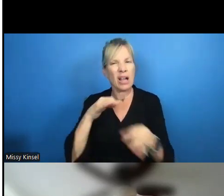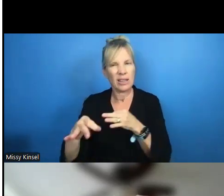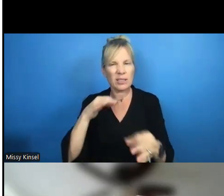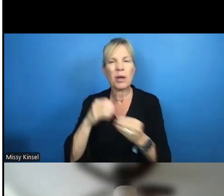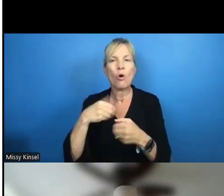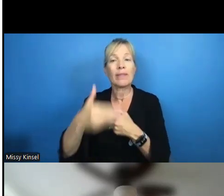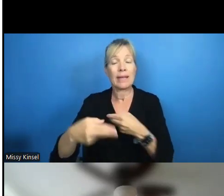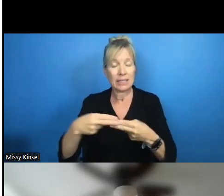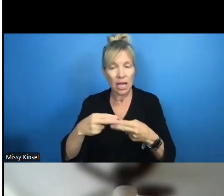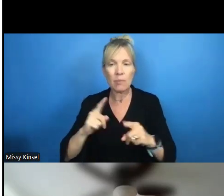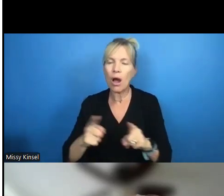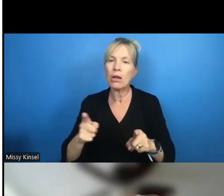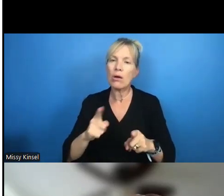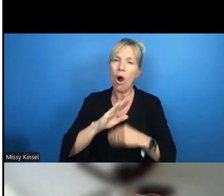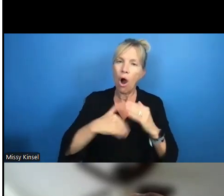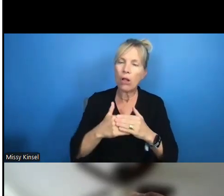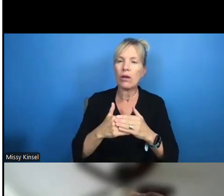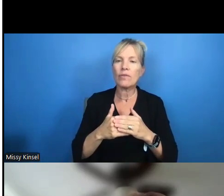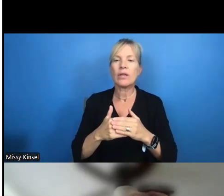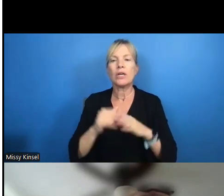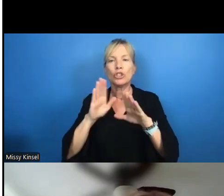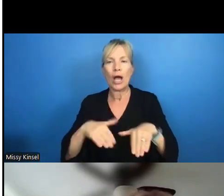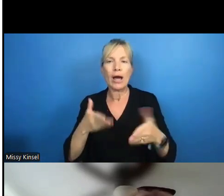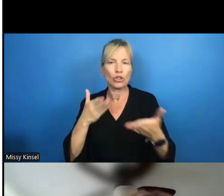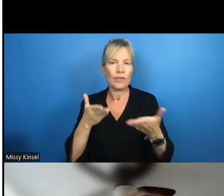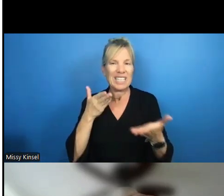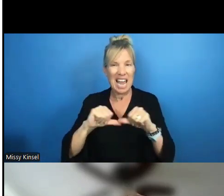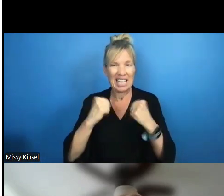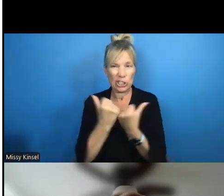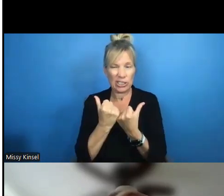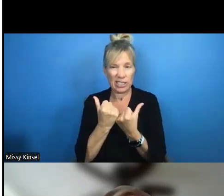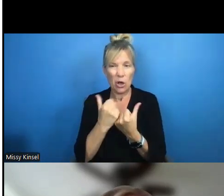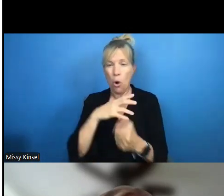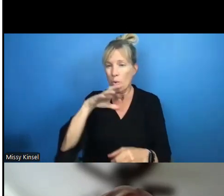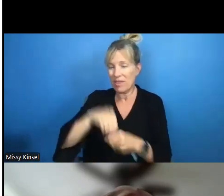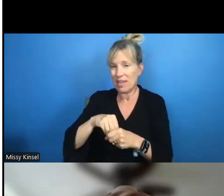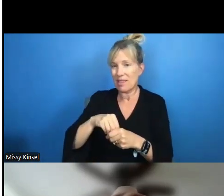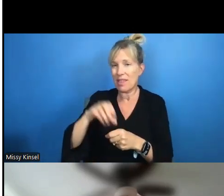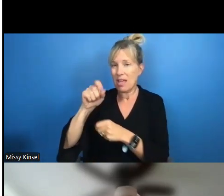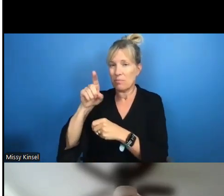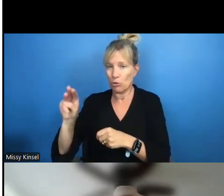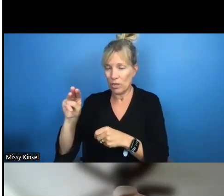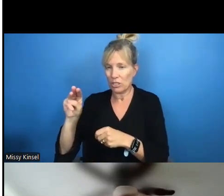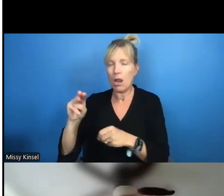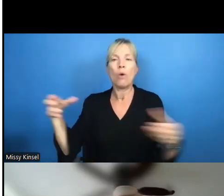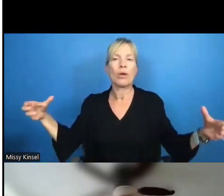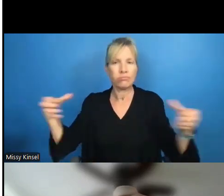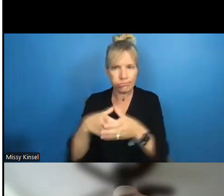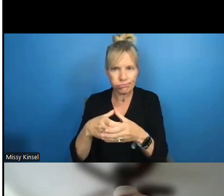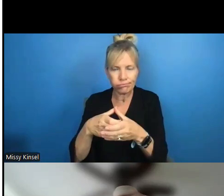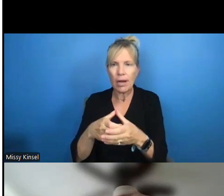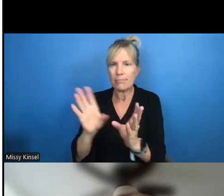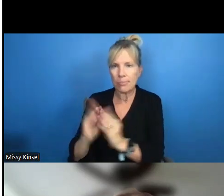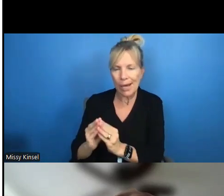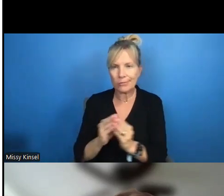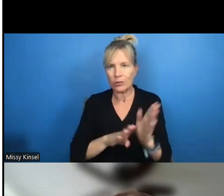next slide, all of our kind of child serving agencies within the administration met to really develop and